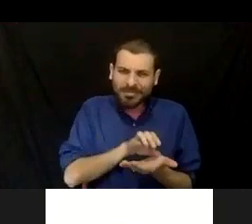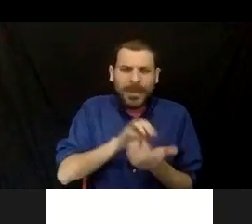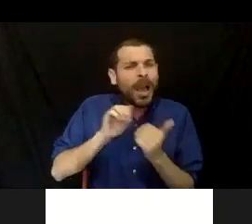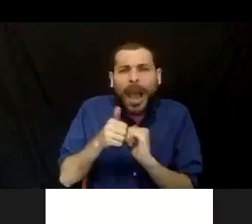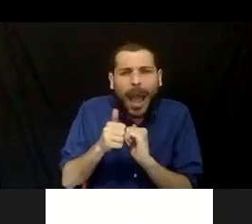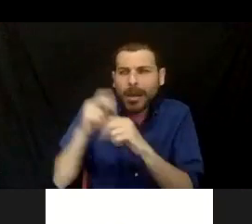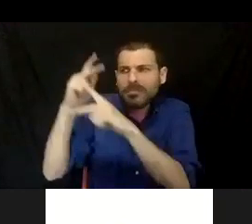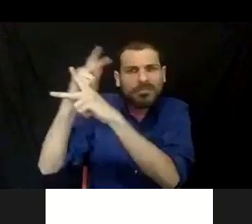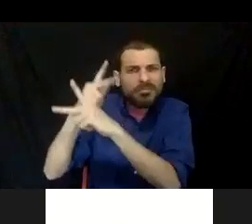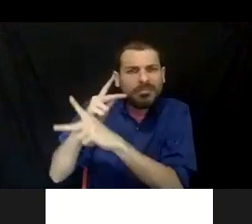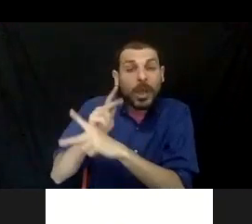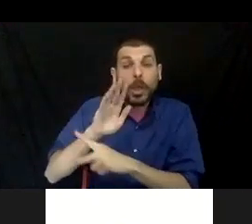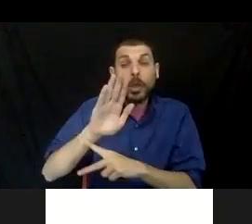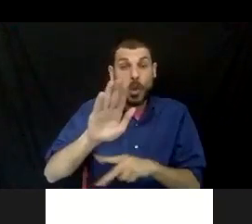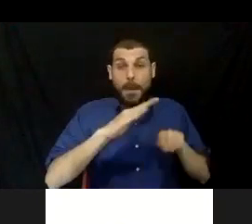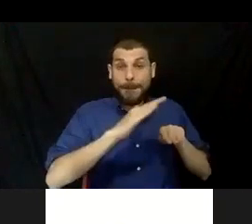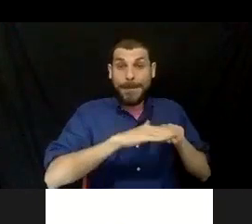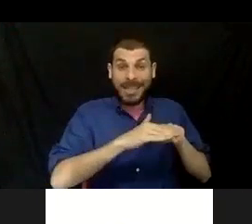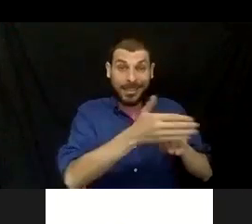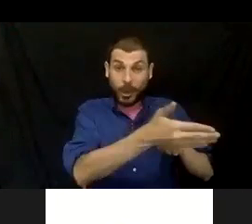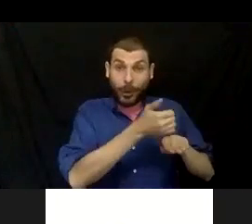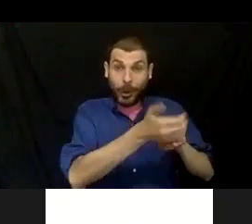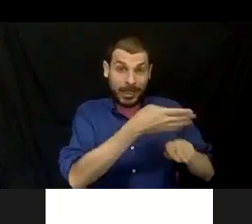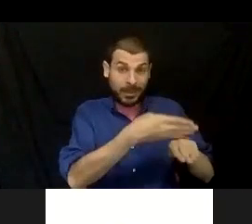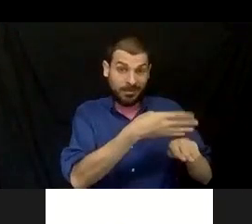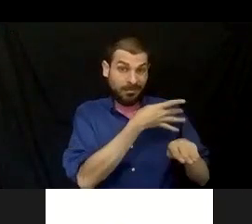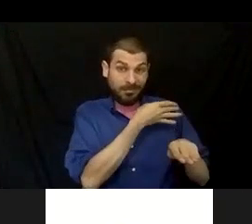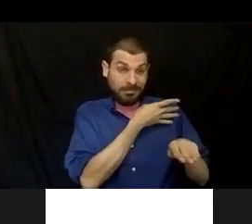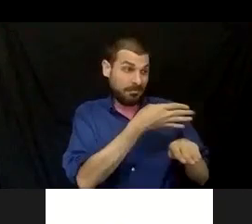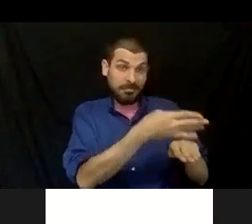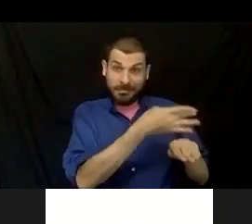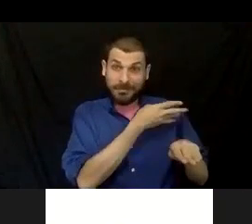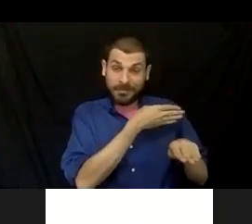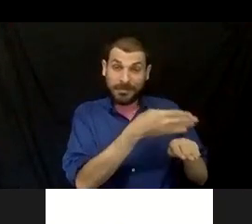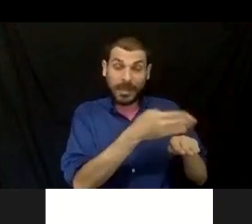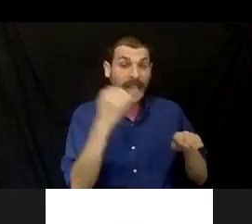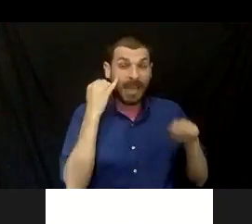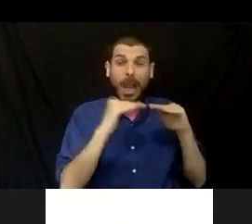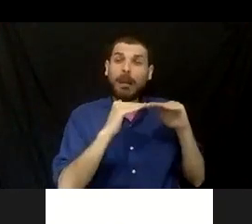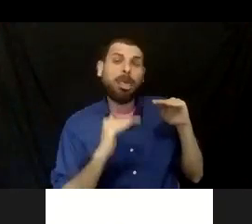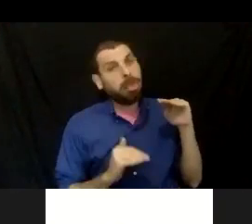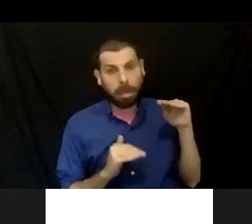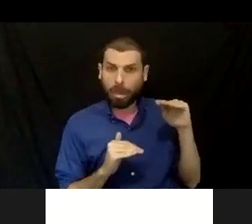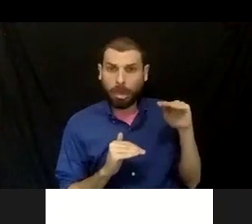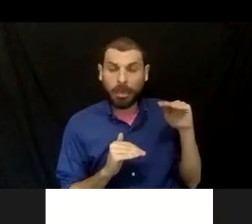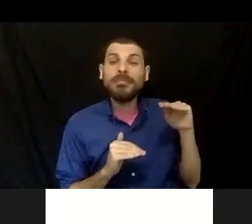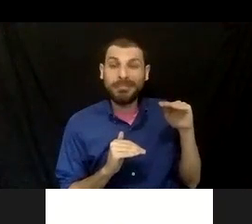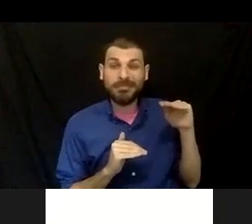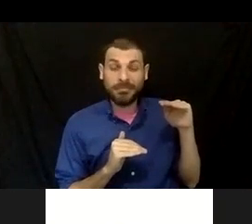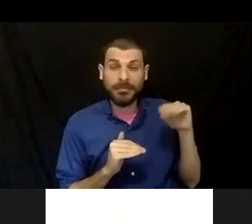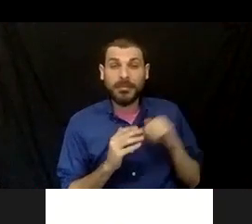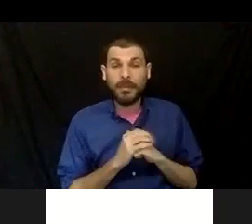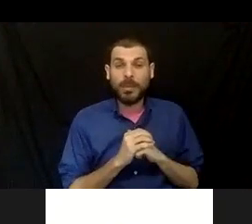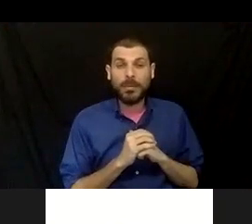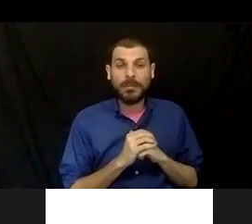your base year earnings. So that base year that they look at to determine if you're eligible, first of all, and they look at what you earned in